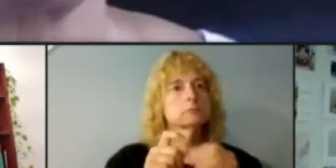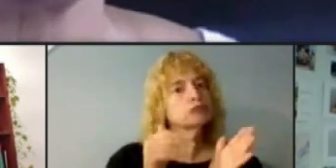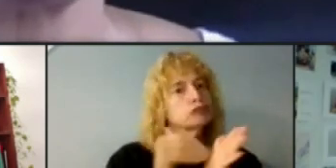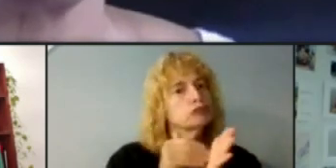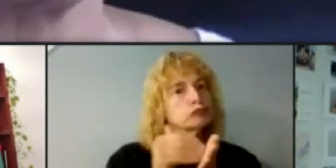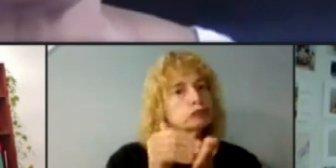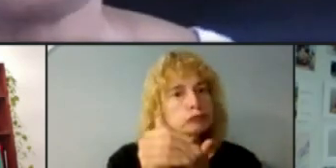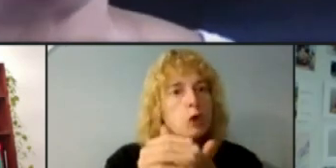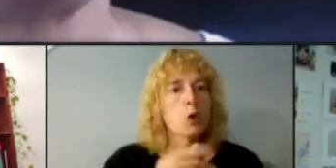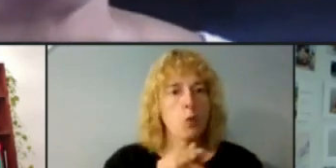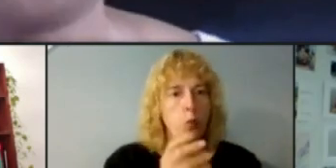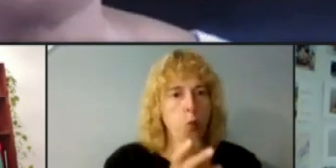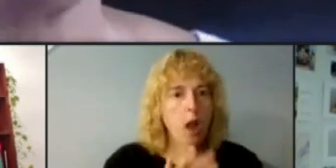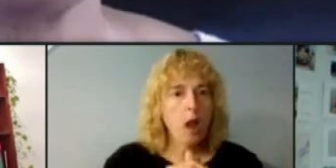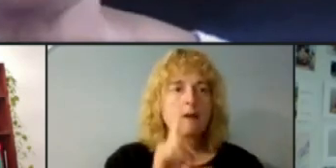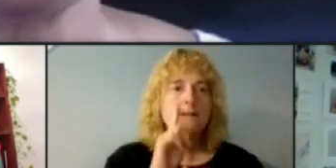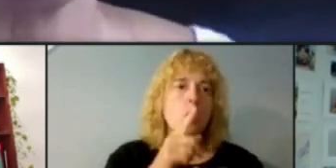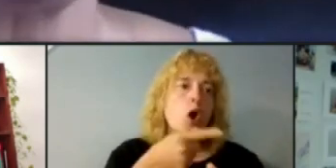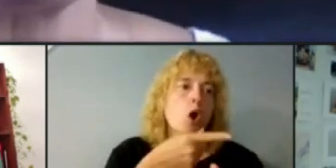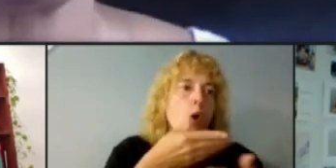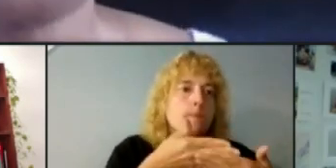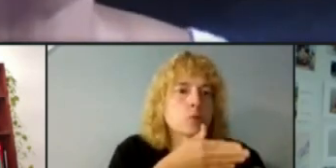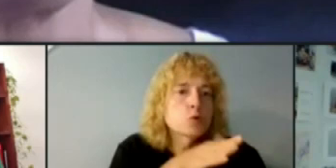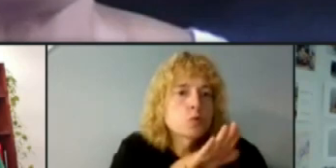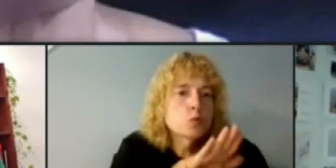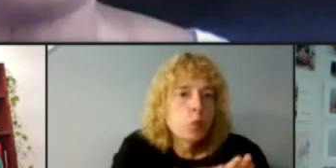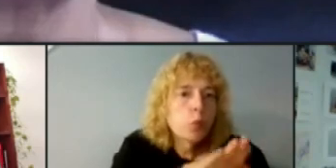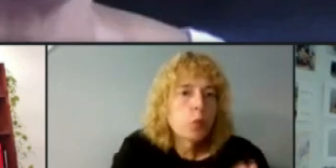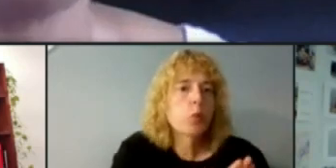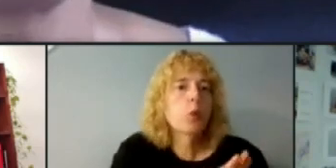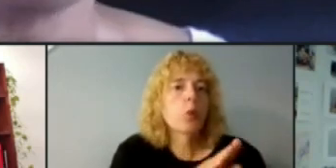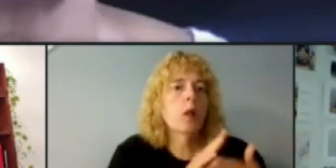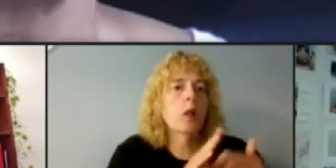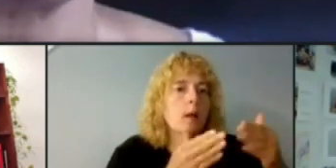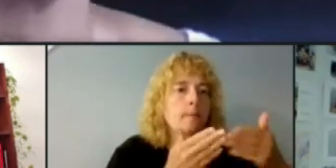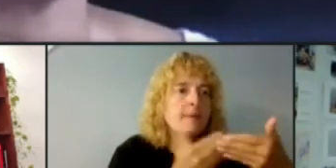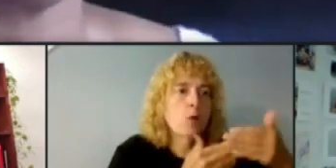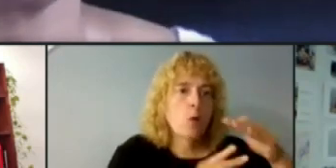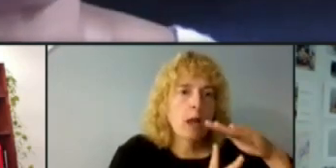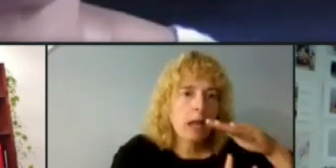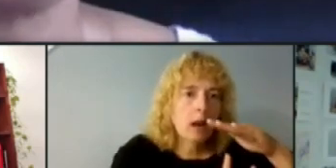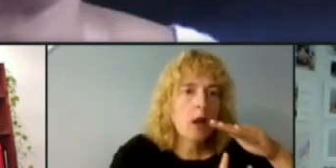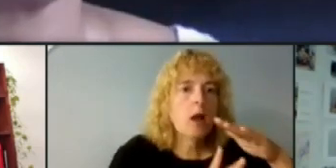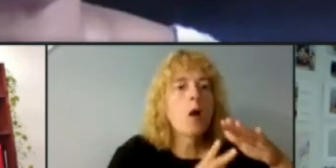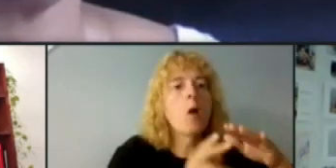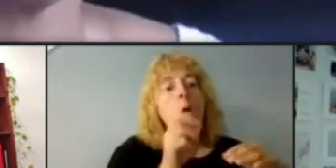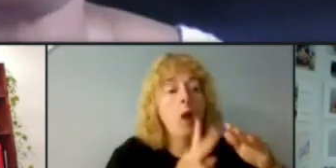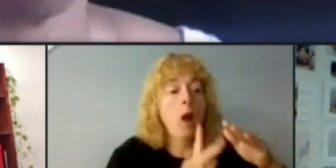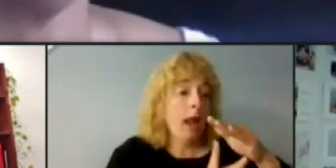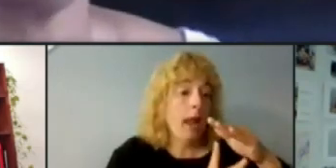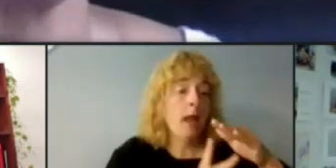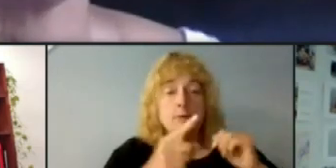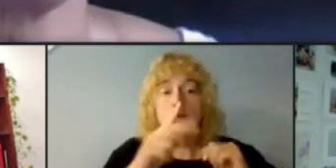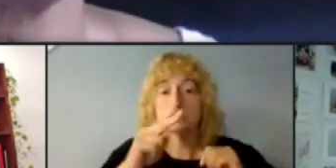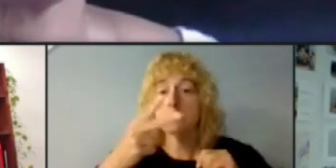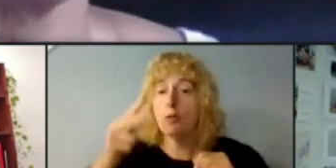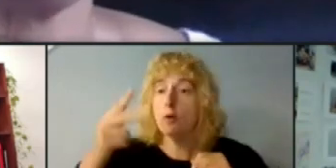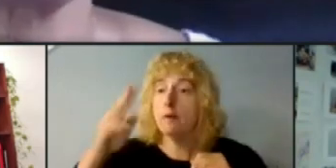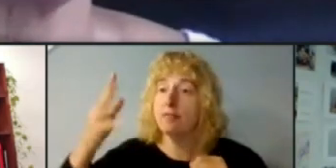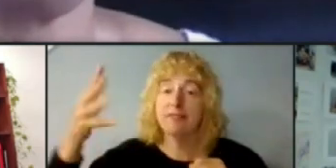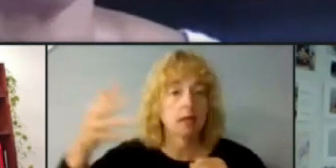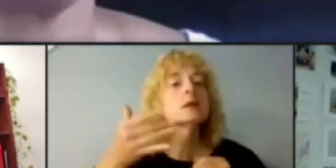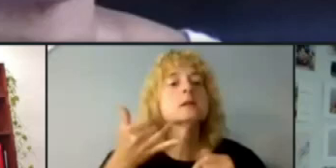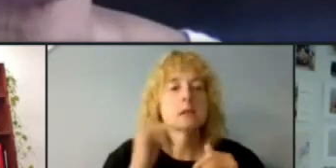that preschool and K through 5, even if they're not wearing masks, that process helps to keep virus transmission down. So those